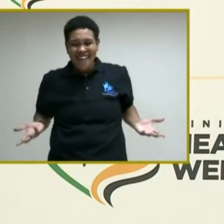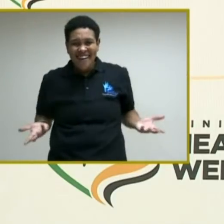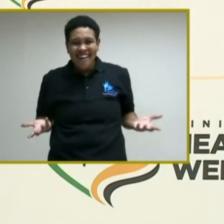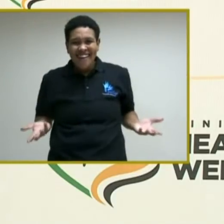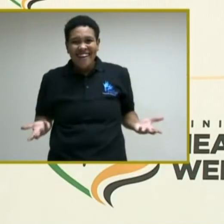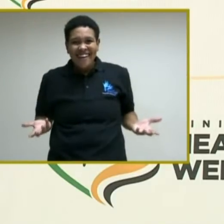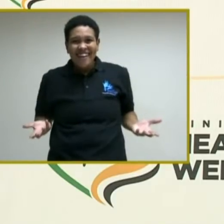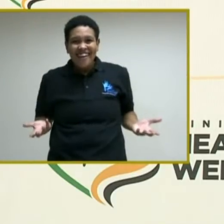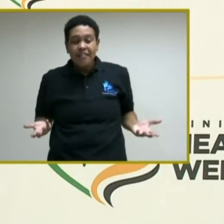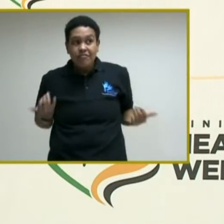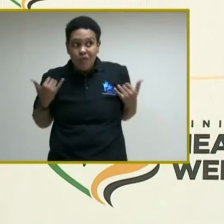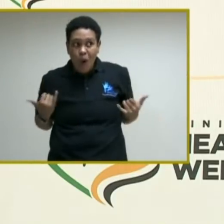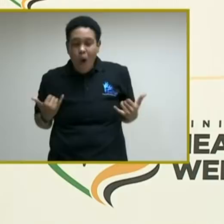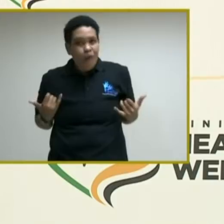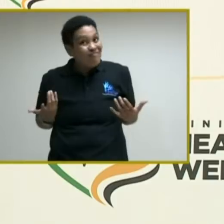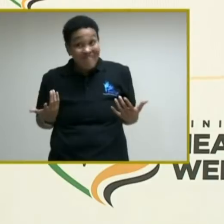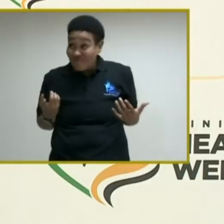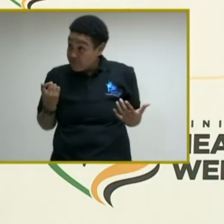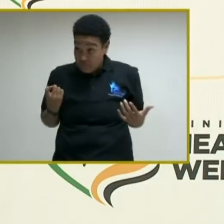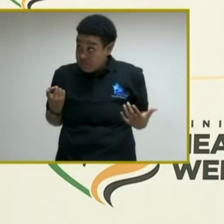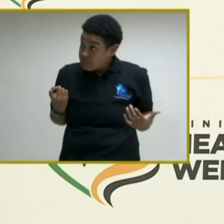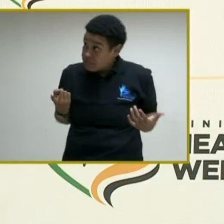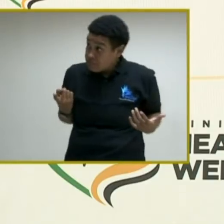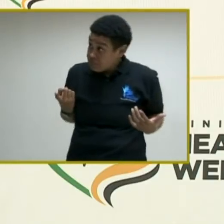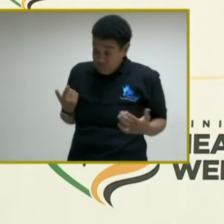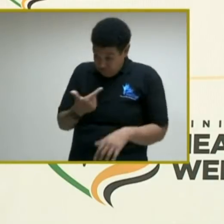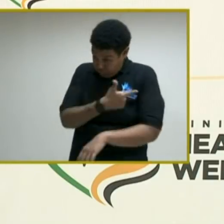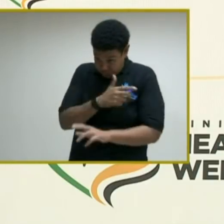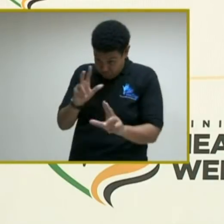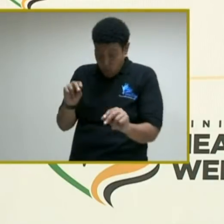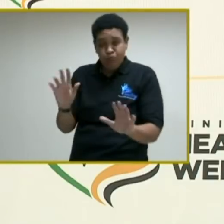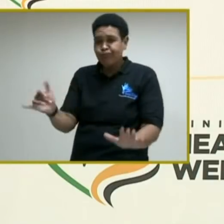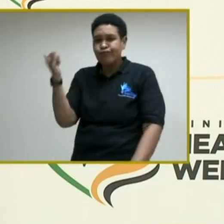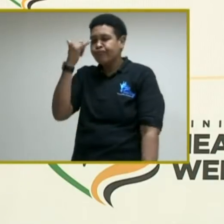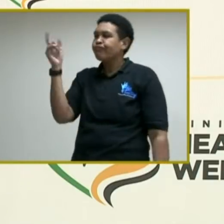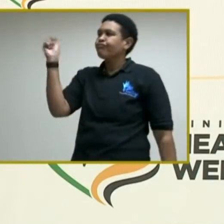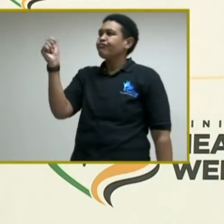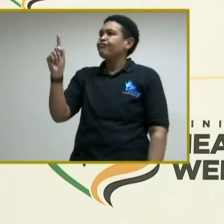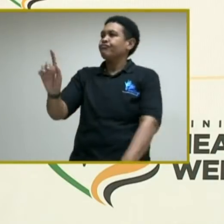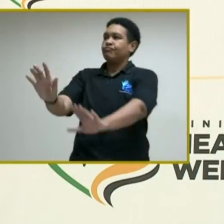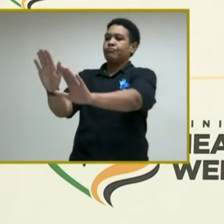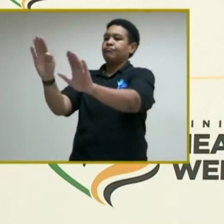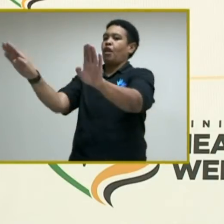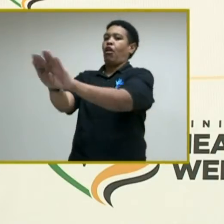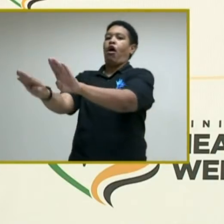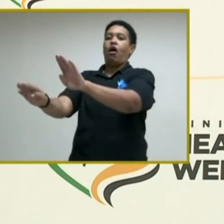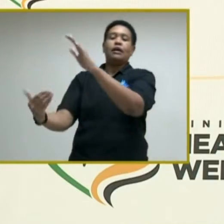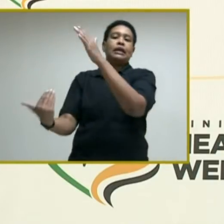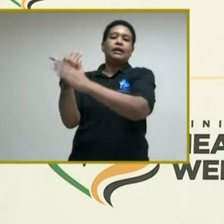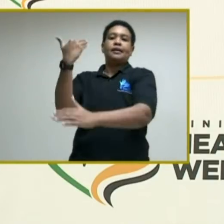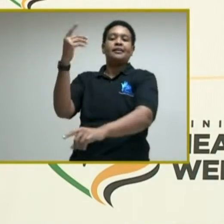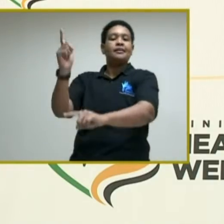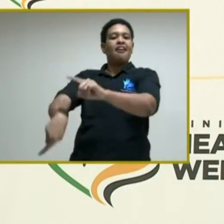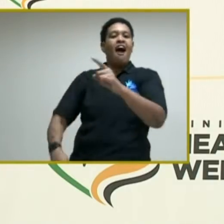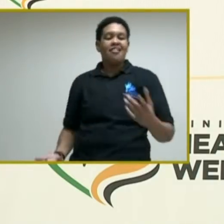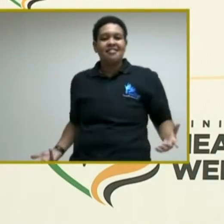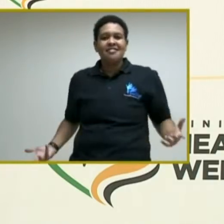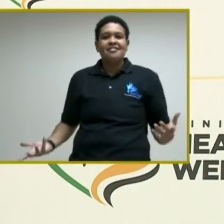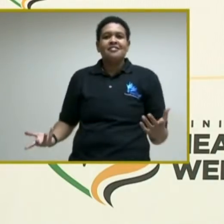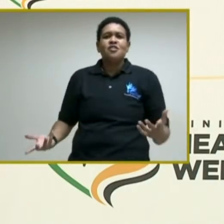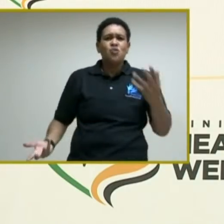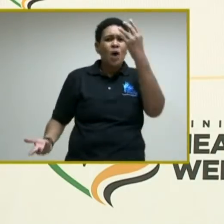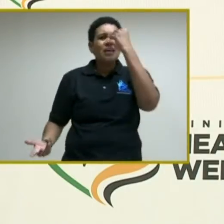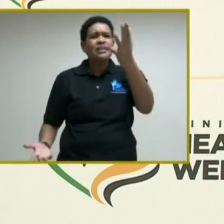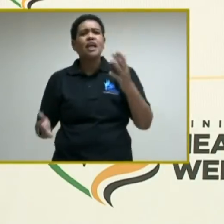is coming to terms with the importance of this. And so I say to Jamaicans, this is